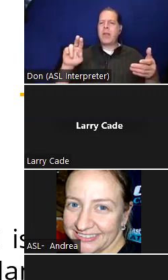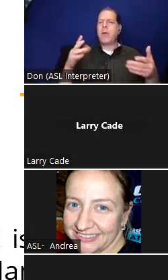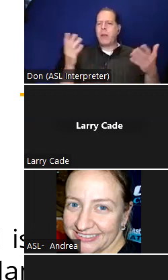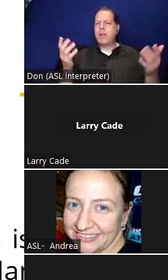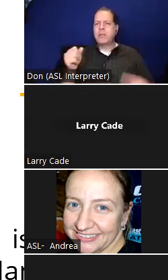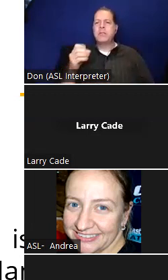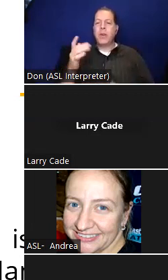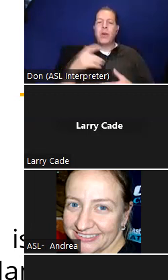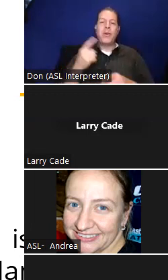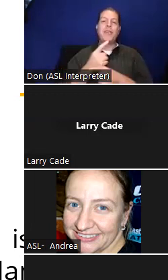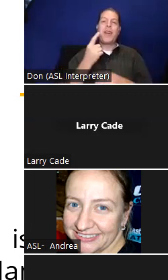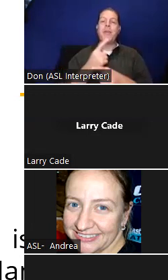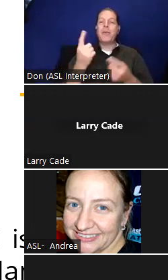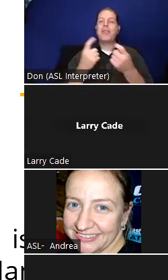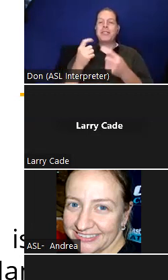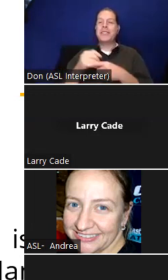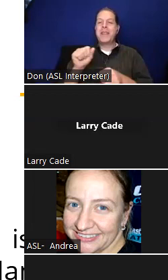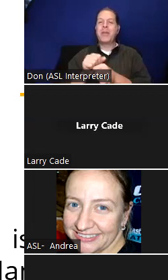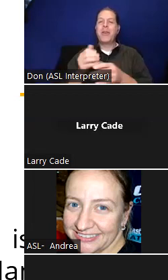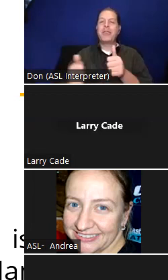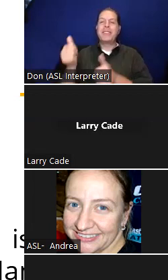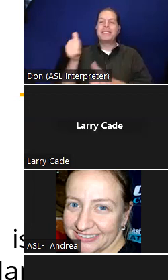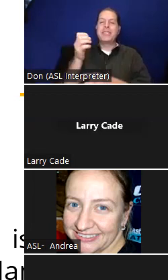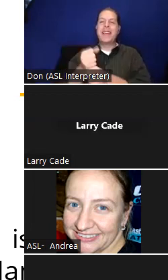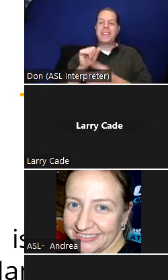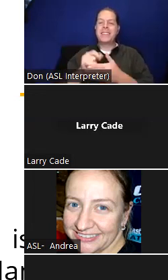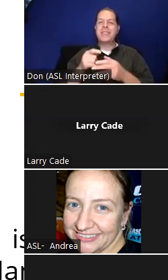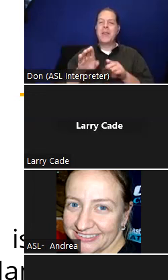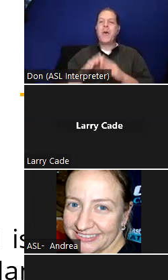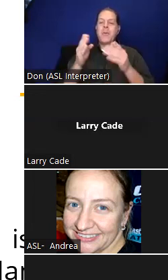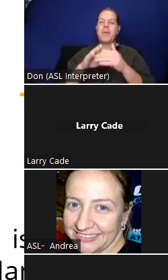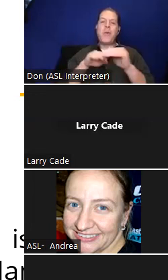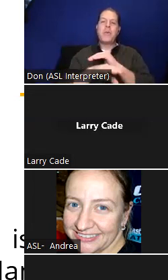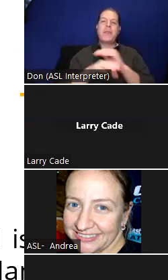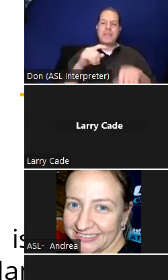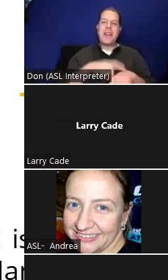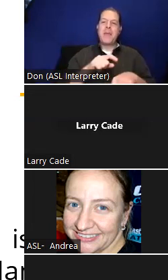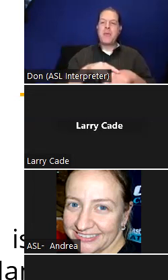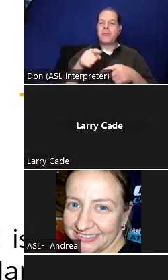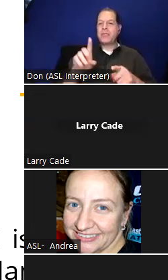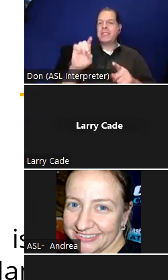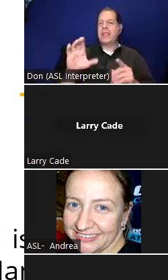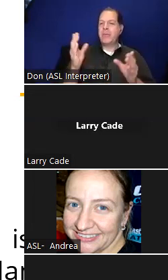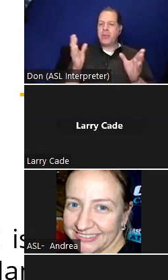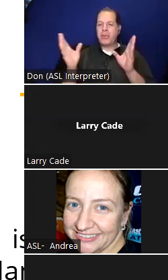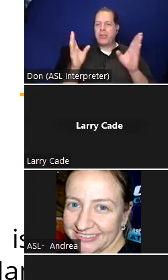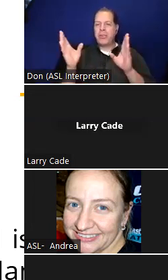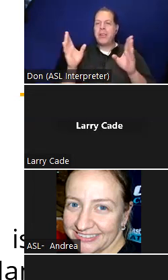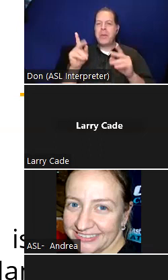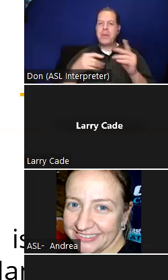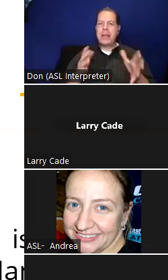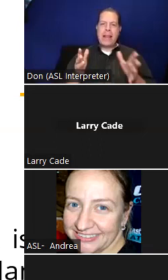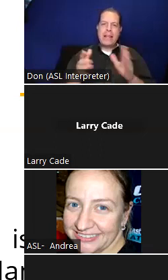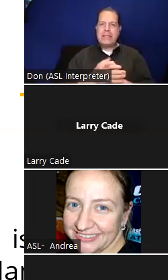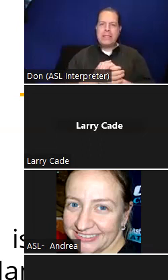a common question that employers tend to get around open enrollment time or even December is folks getting anxious.